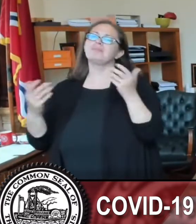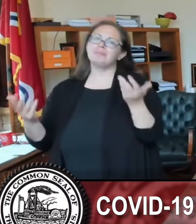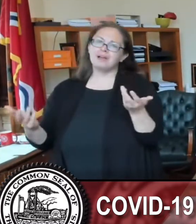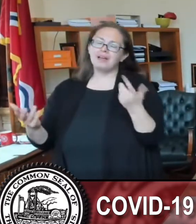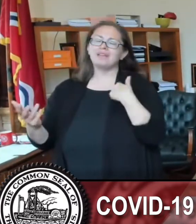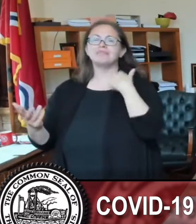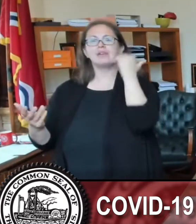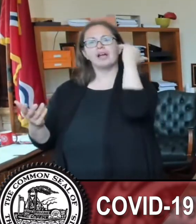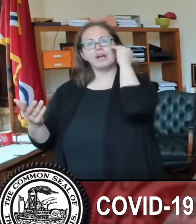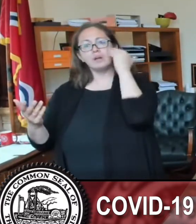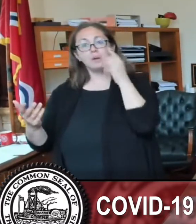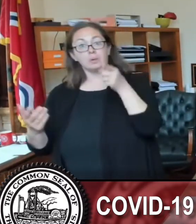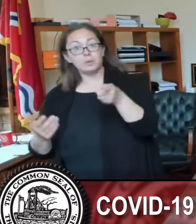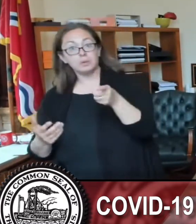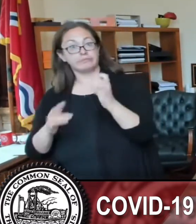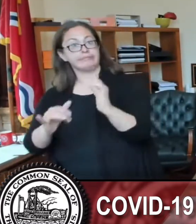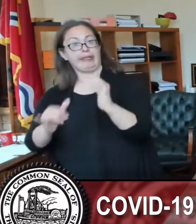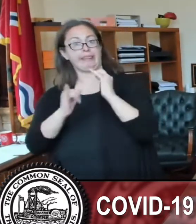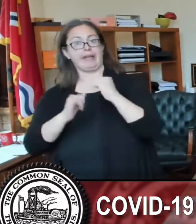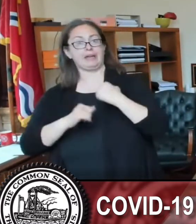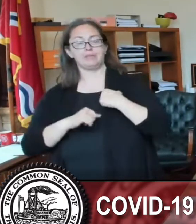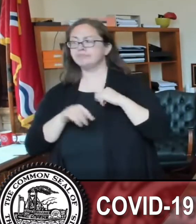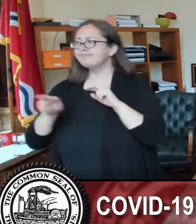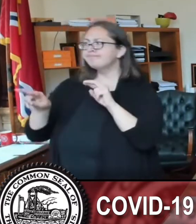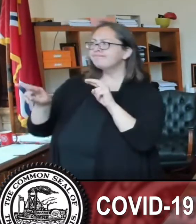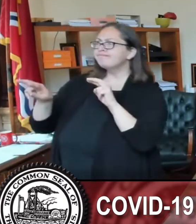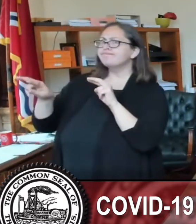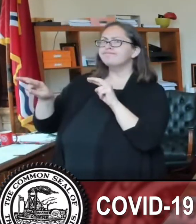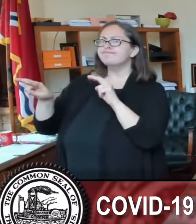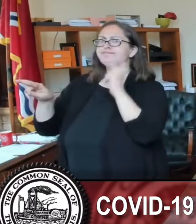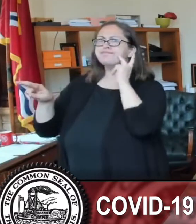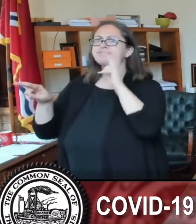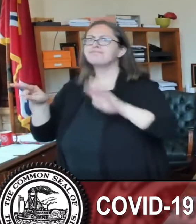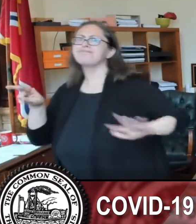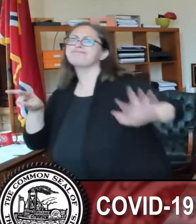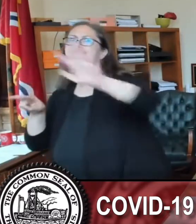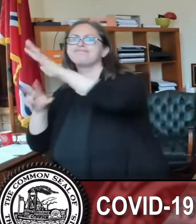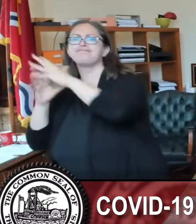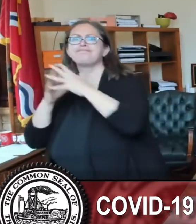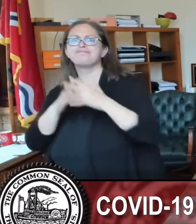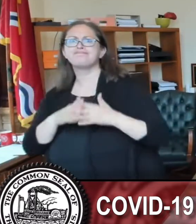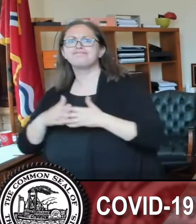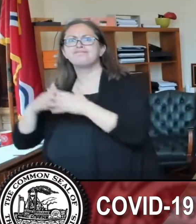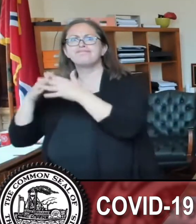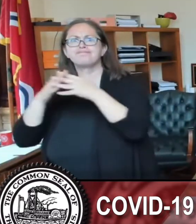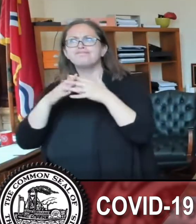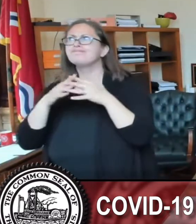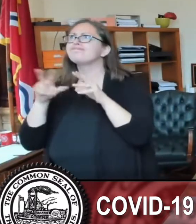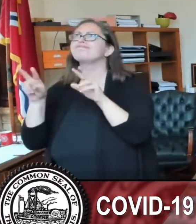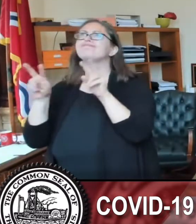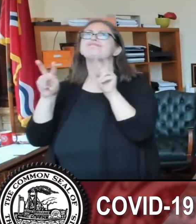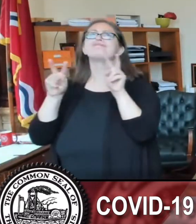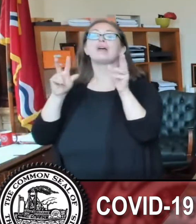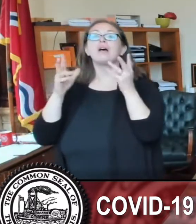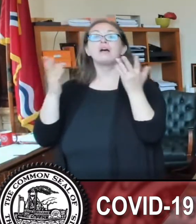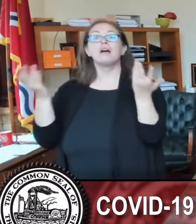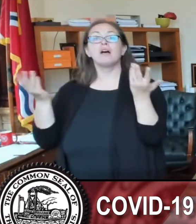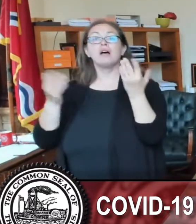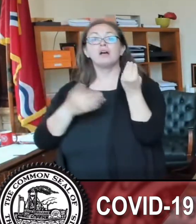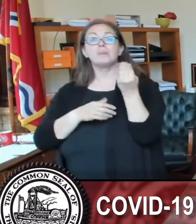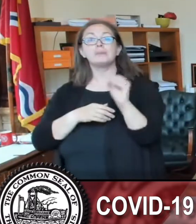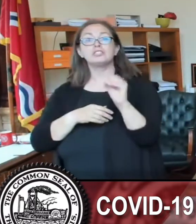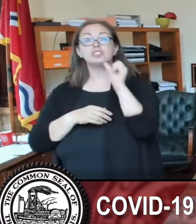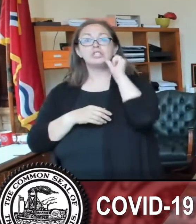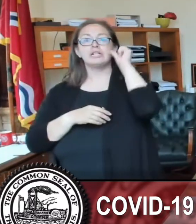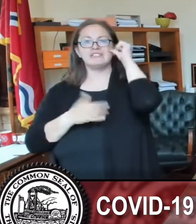that you all, like I am, you're watching what's happening around the country. And in Missouri yesterday, I'm looking